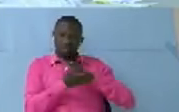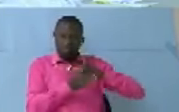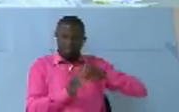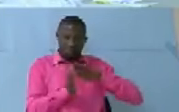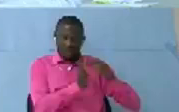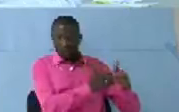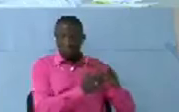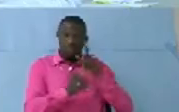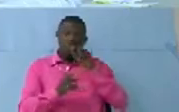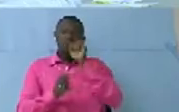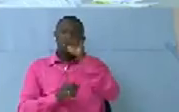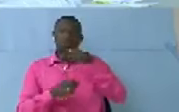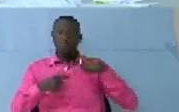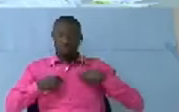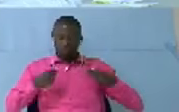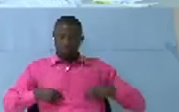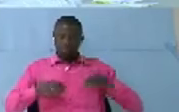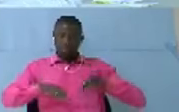off?